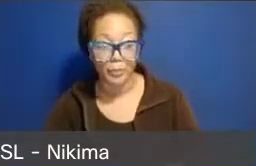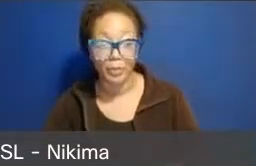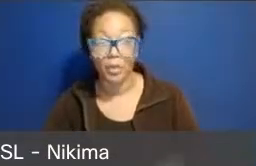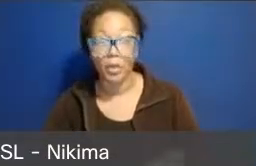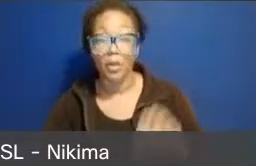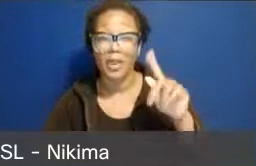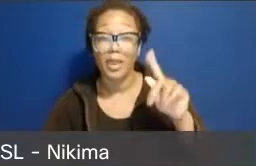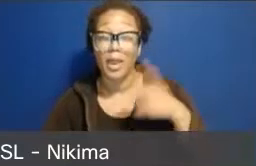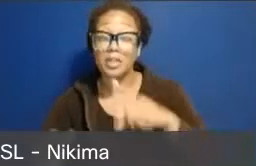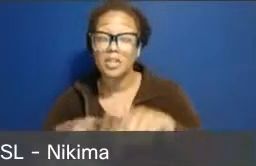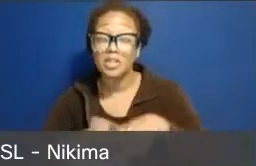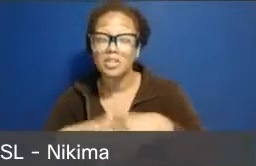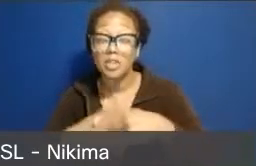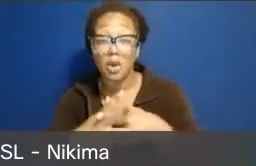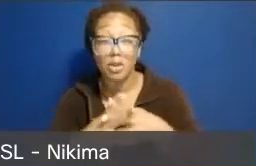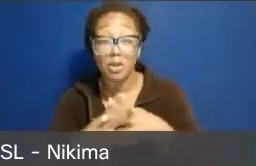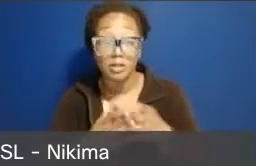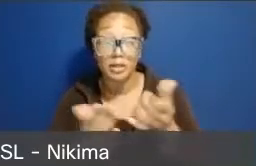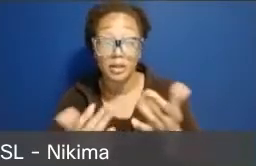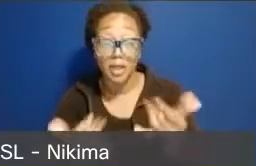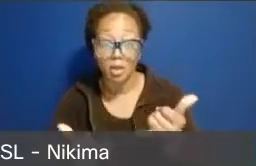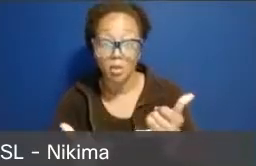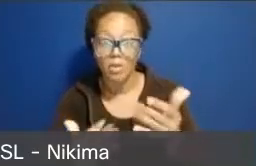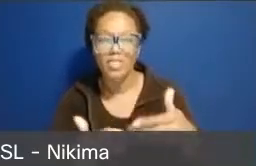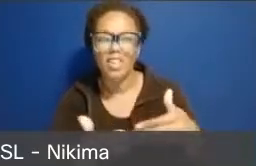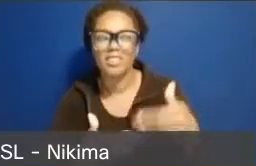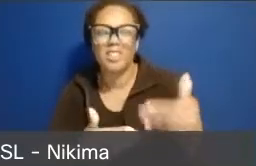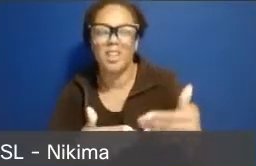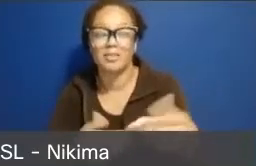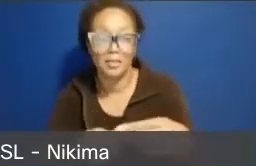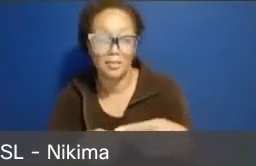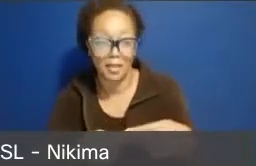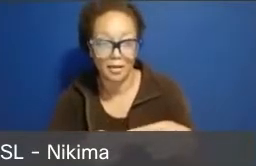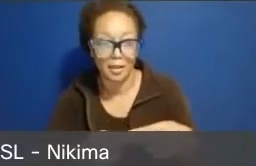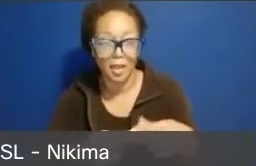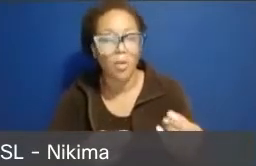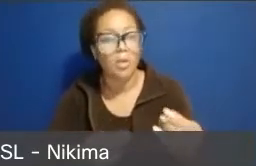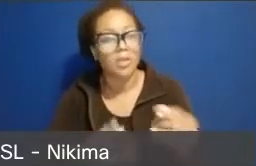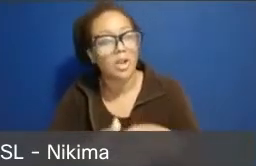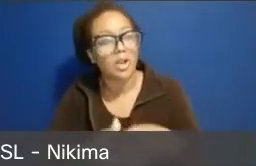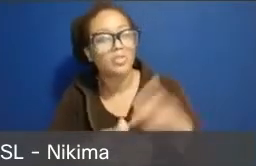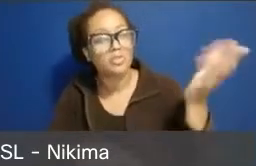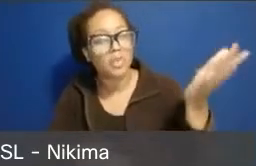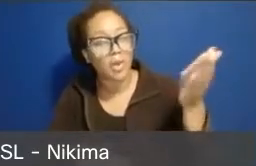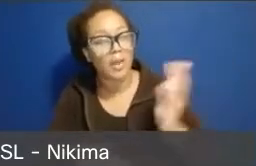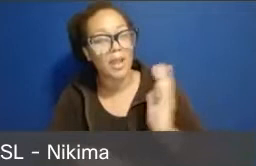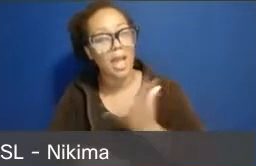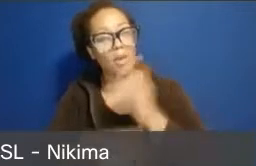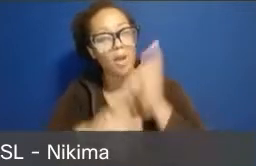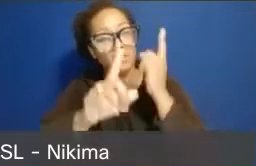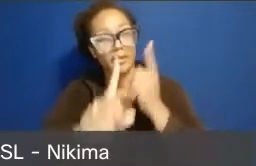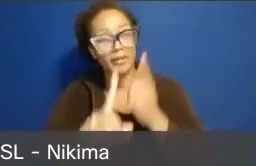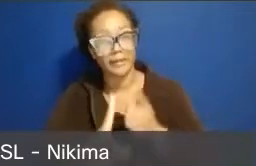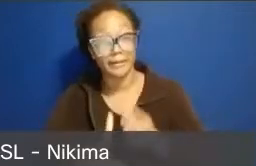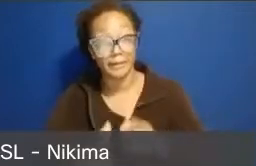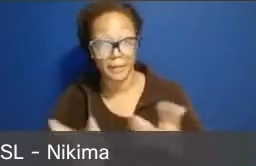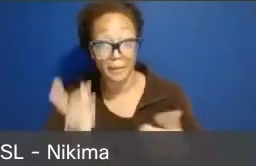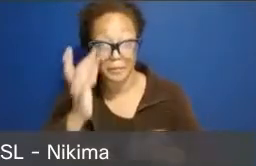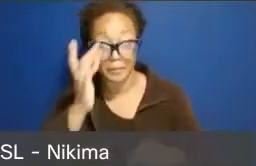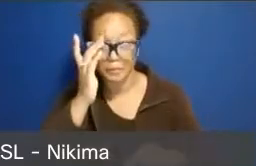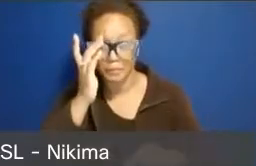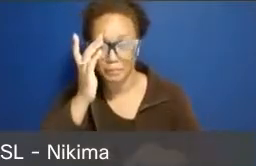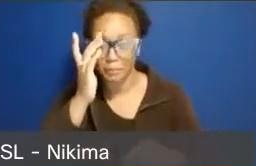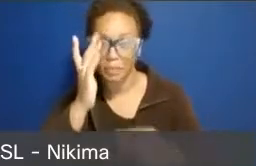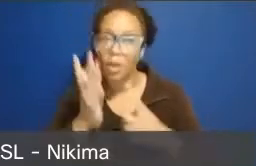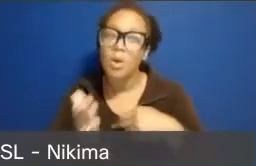actually the next slide, which will start to talk about our objectives. So what I